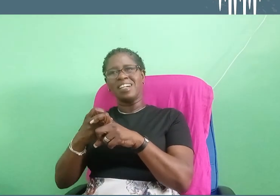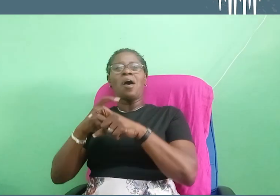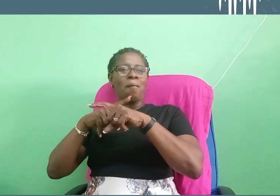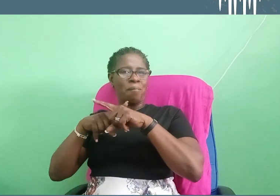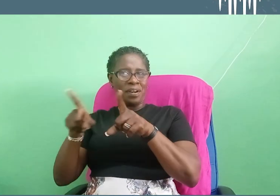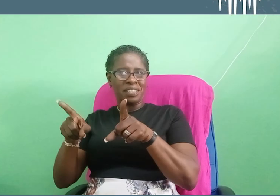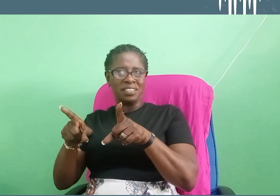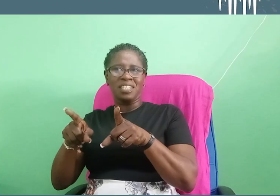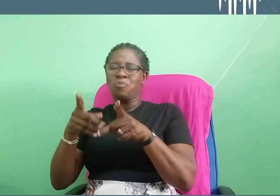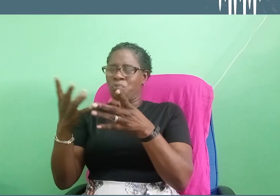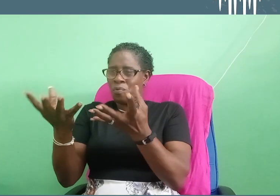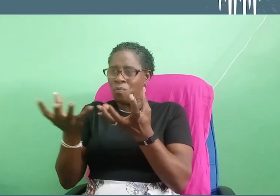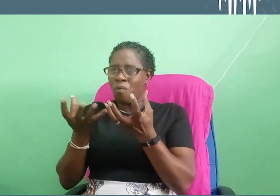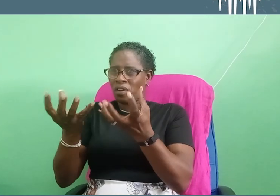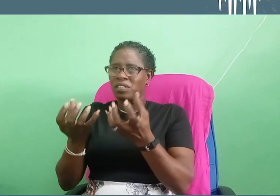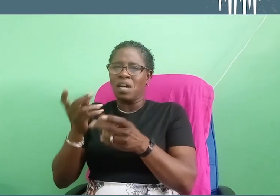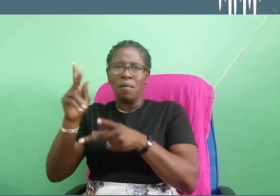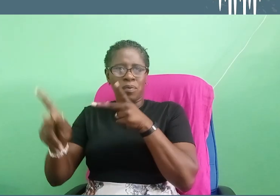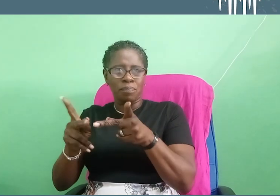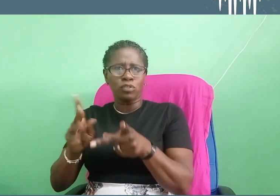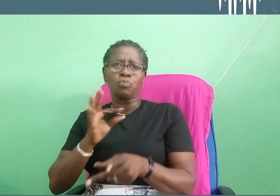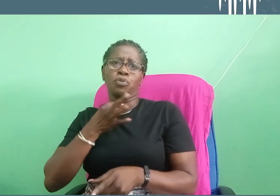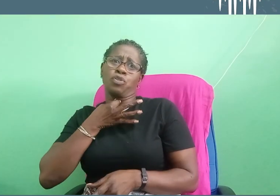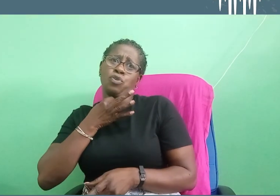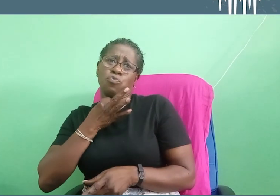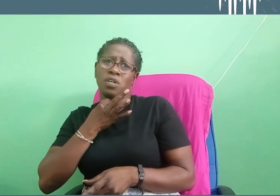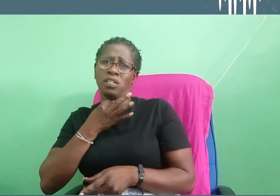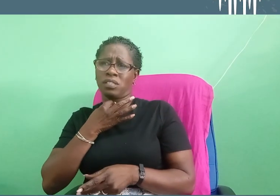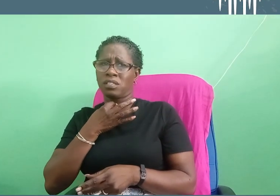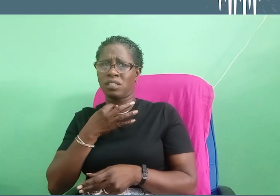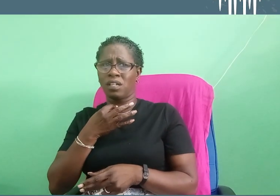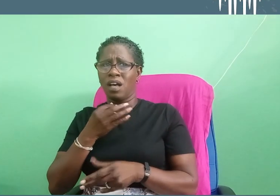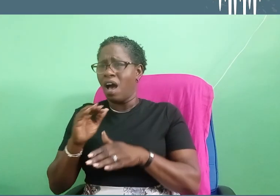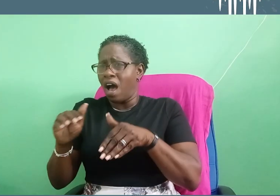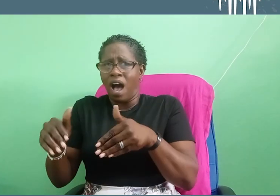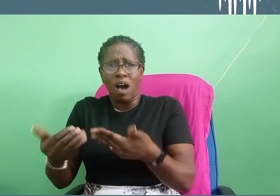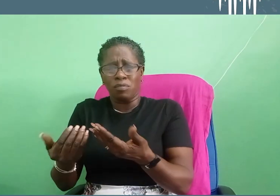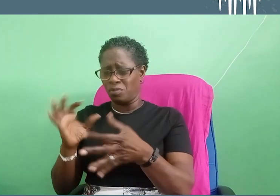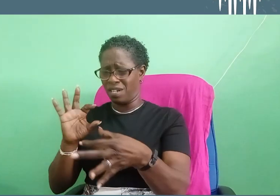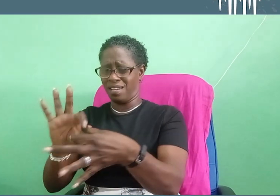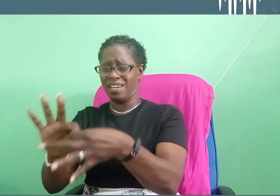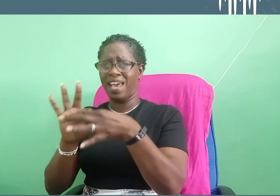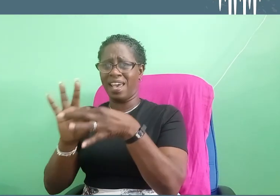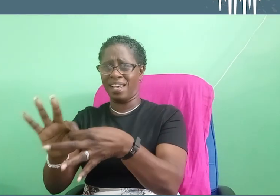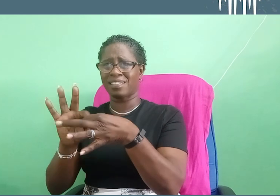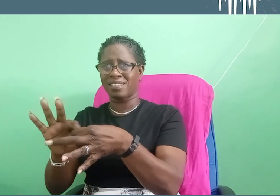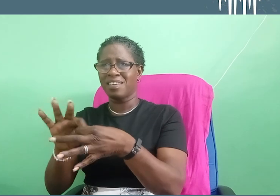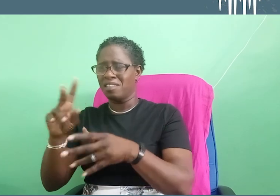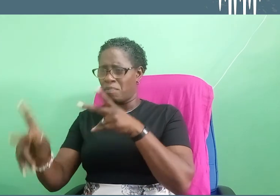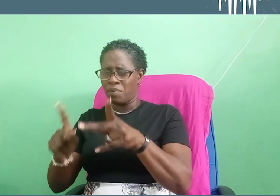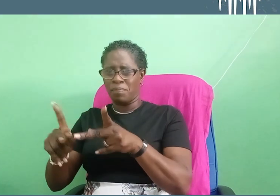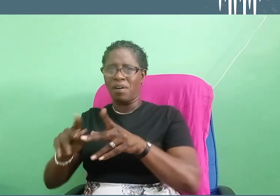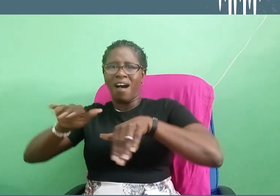and people in this space to be really curious about who might be and how to better connect our clients and how to better have